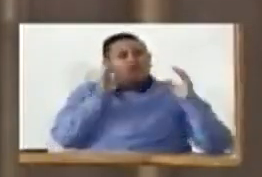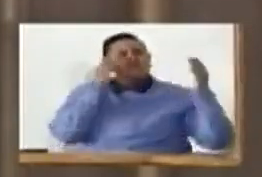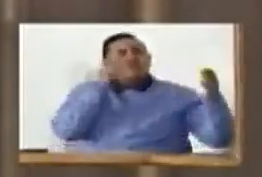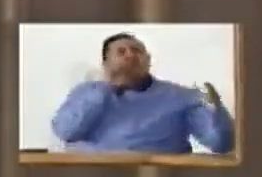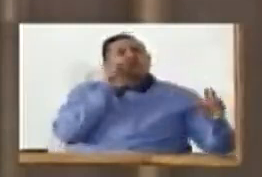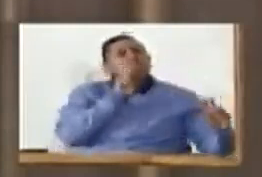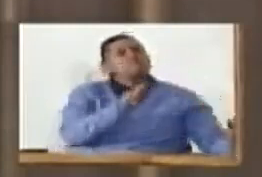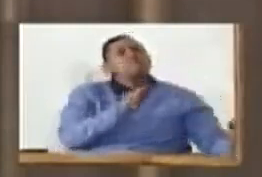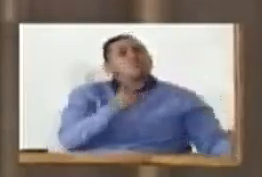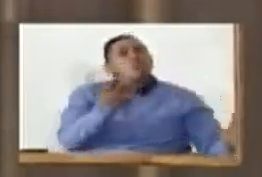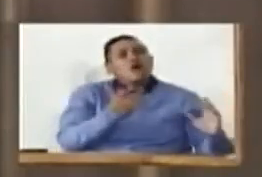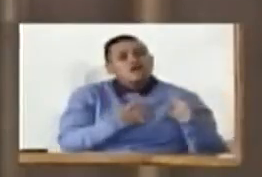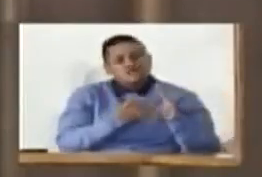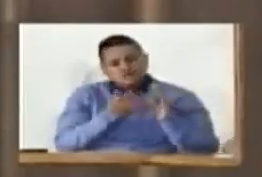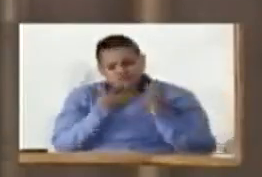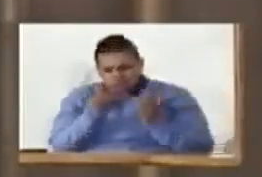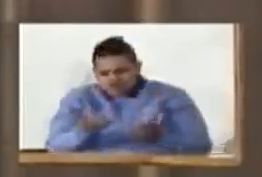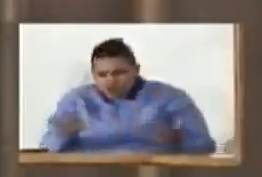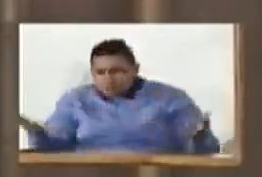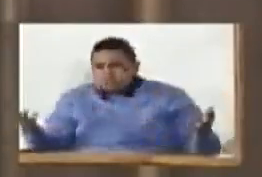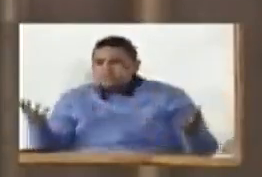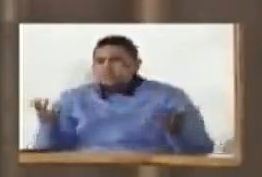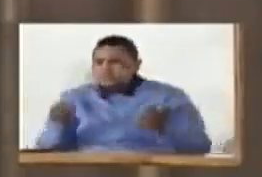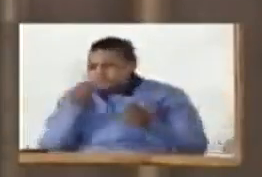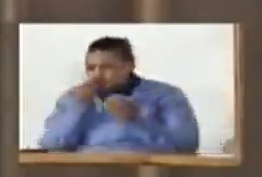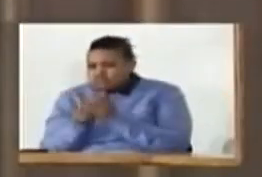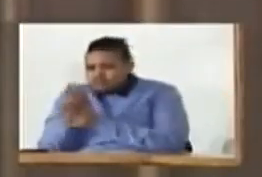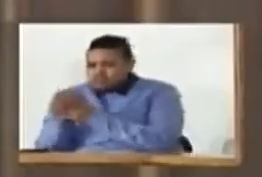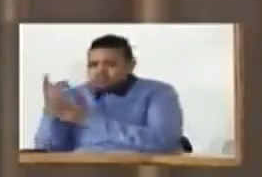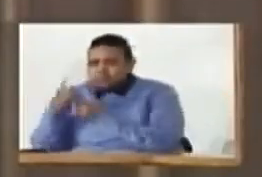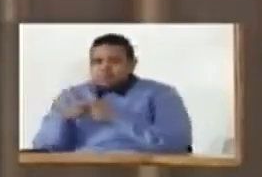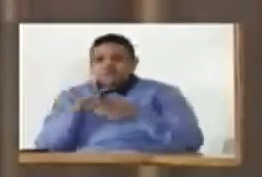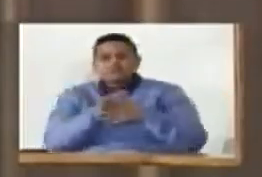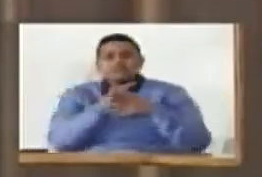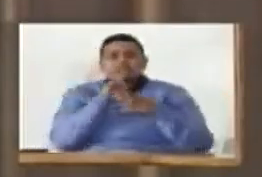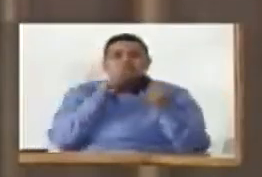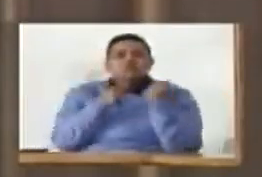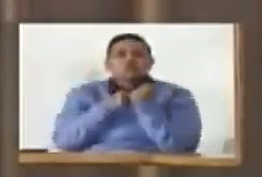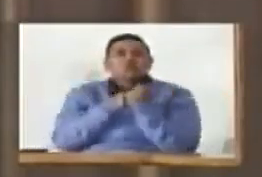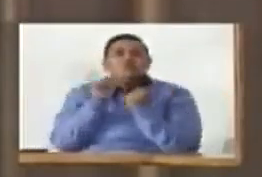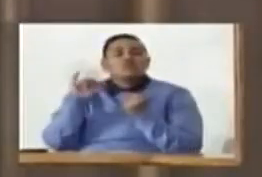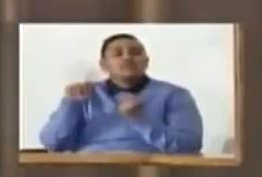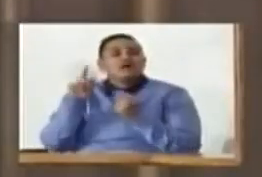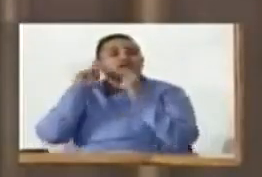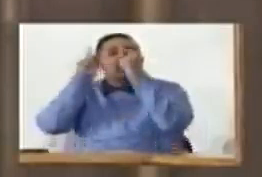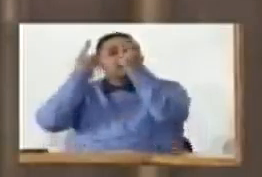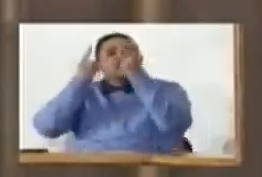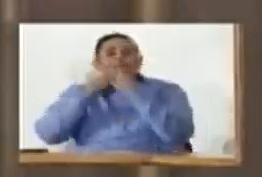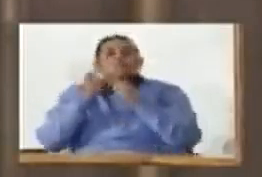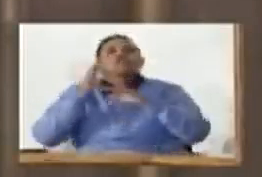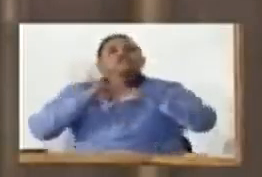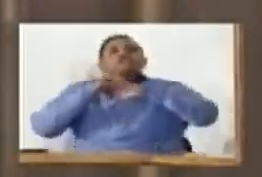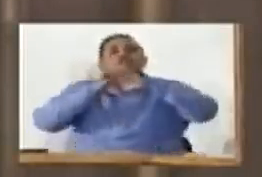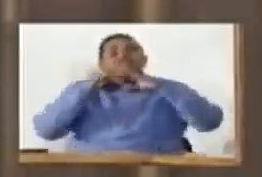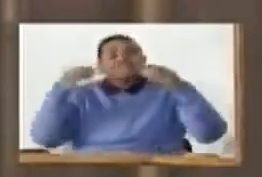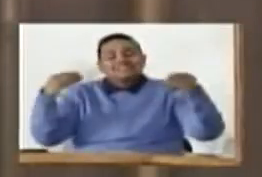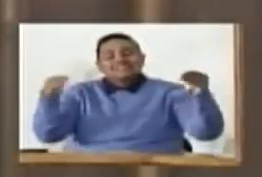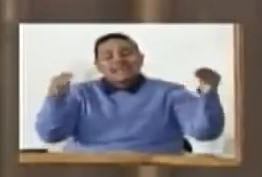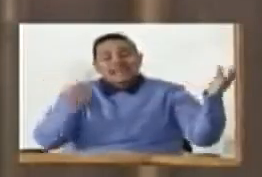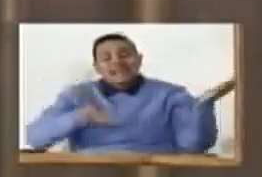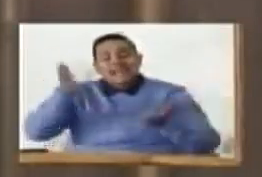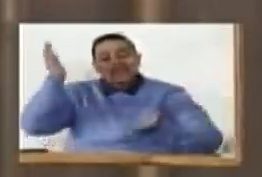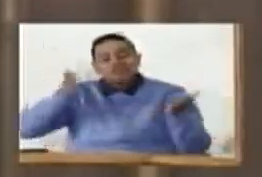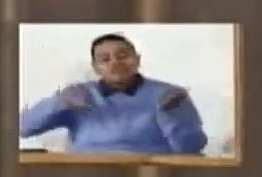crops and meat that support the import substitution agenda, as well as increased sales,